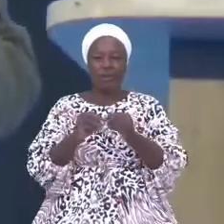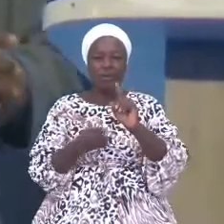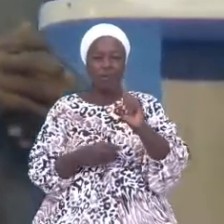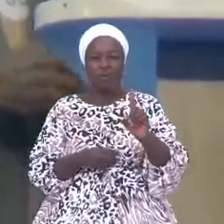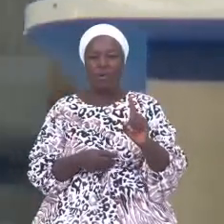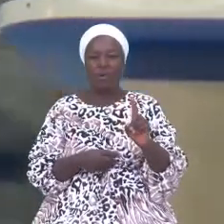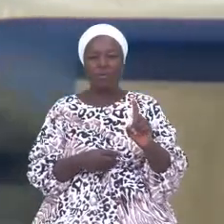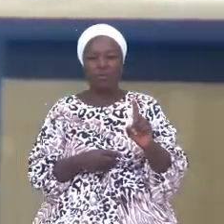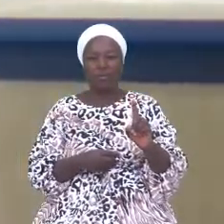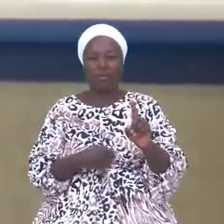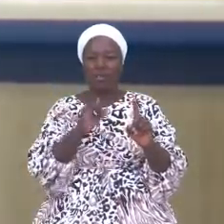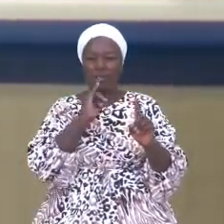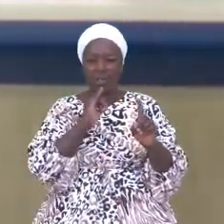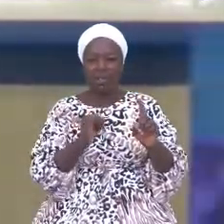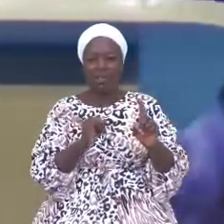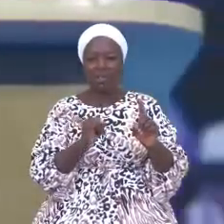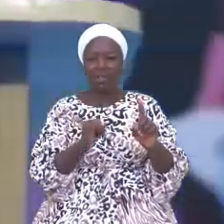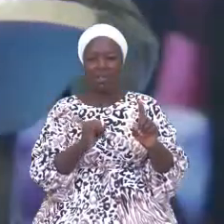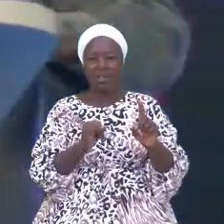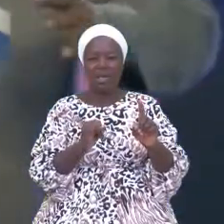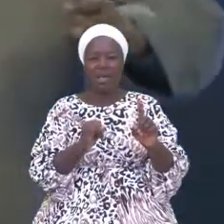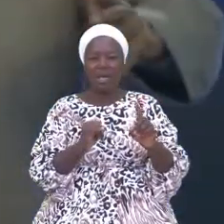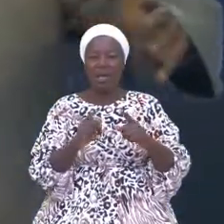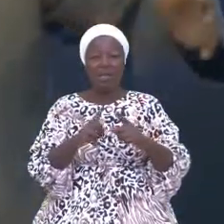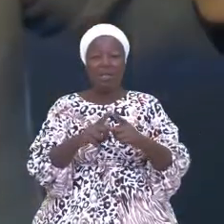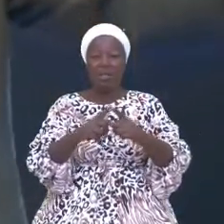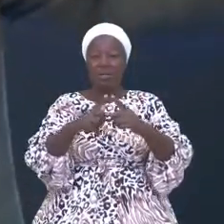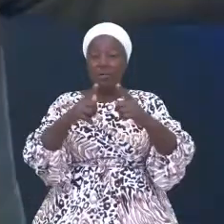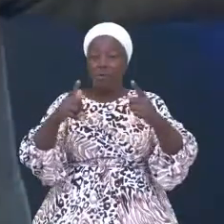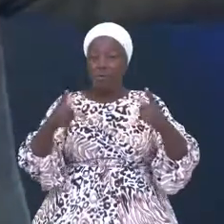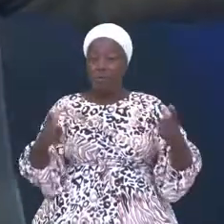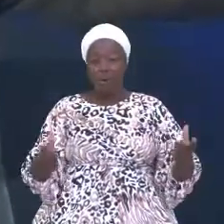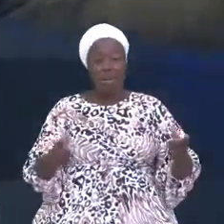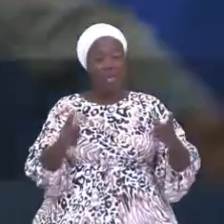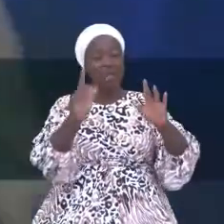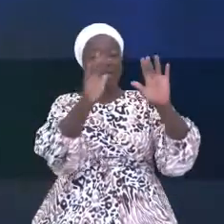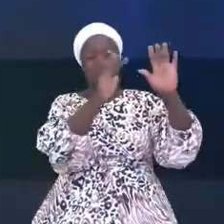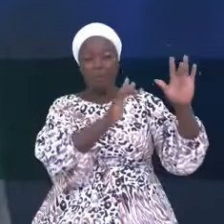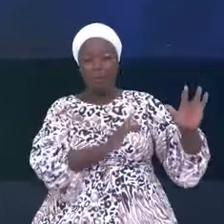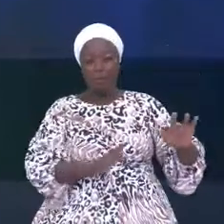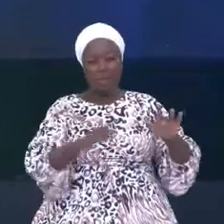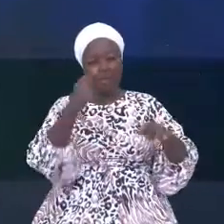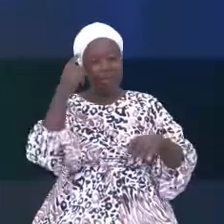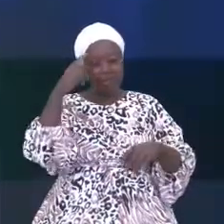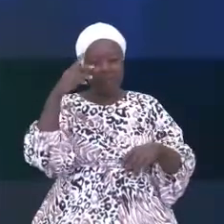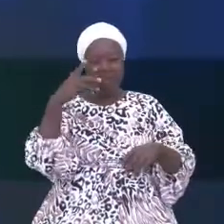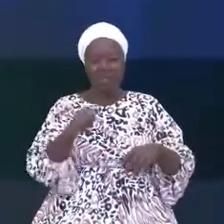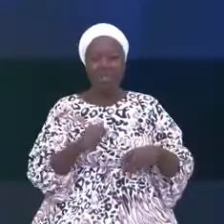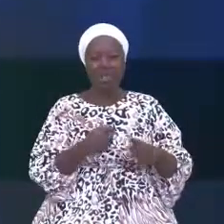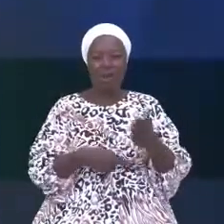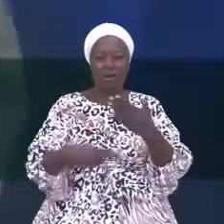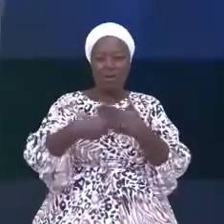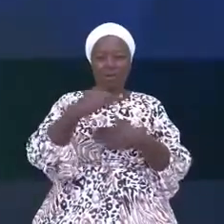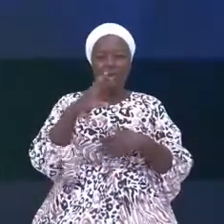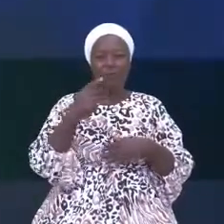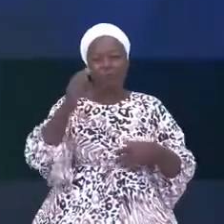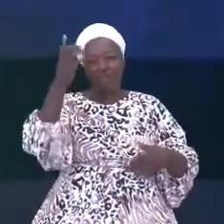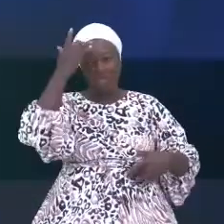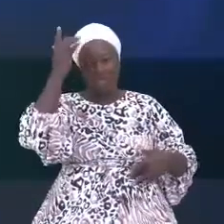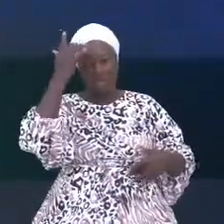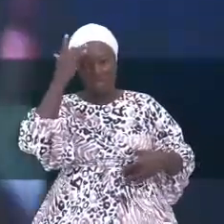Number one, his manifold mercy for the recovery of the sick.